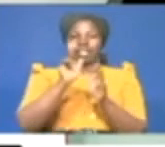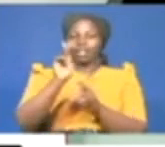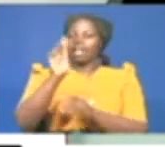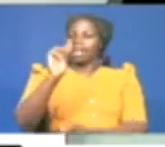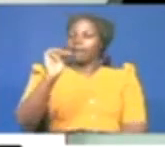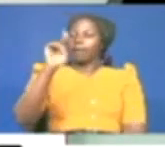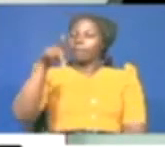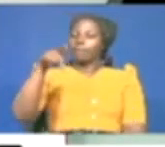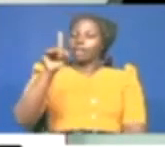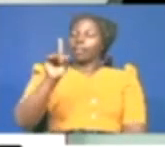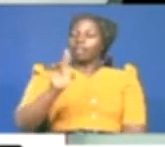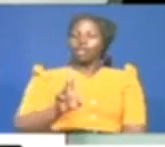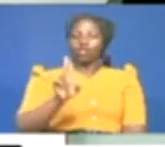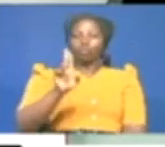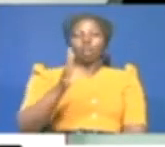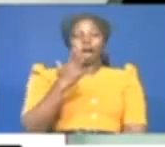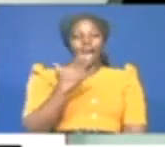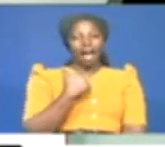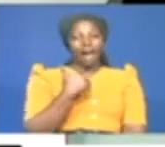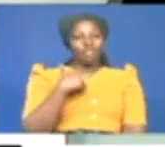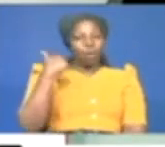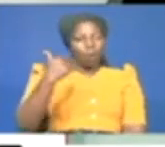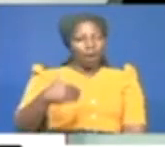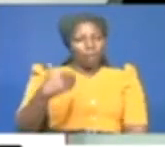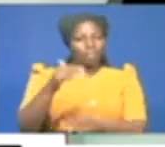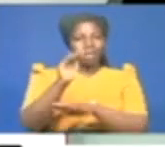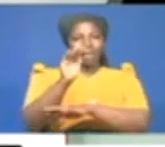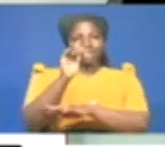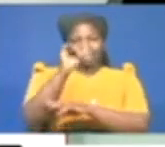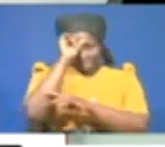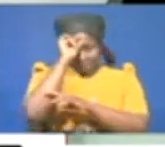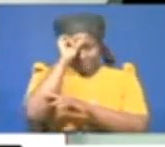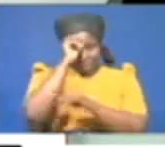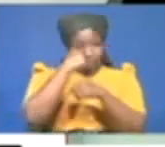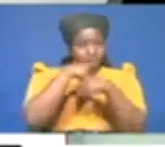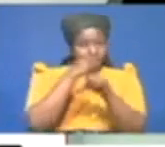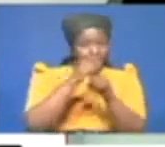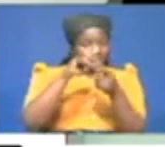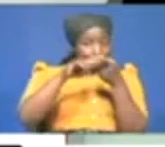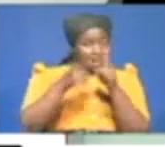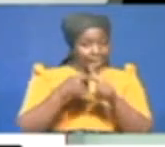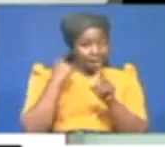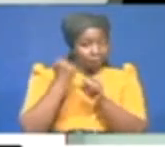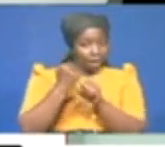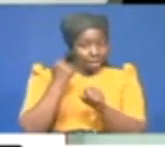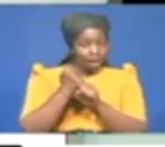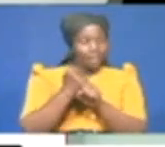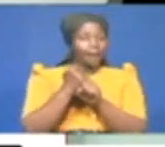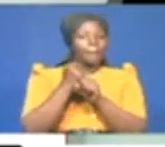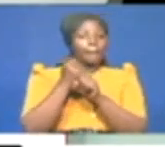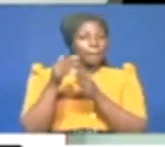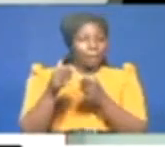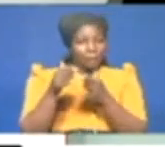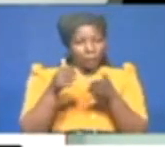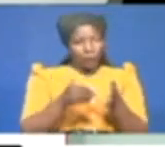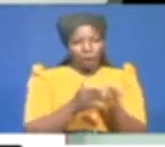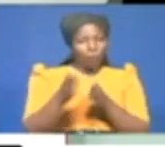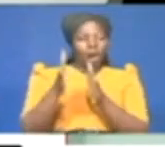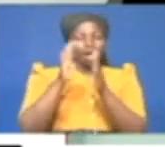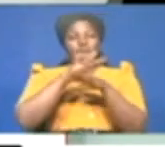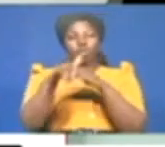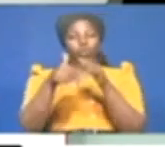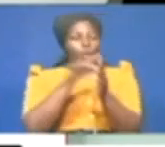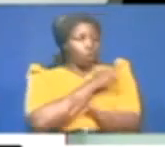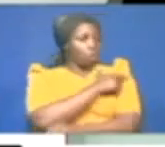Dentist Union have subsequently called on the government to put in place standard operating procedures in all health facilities to ensure that if a case